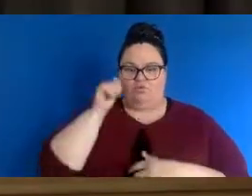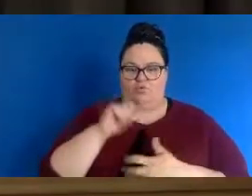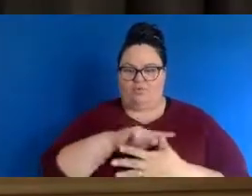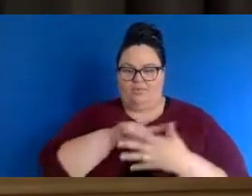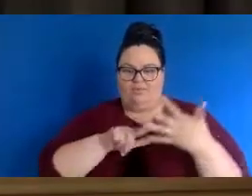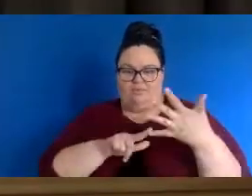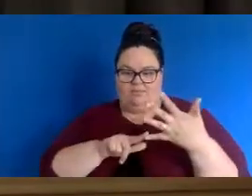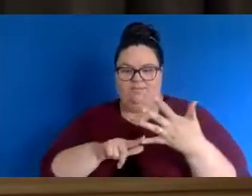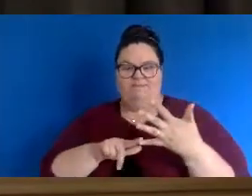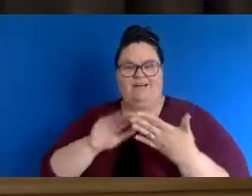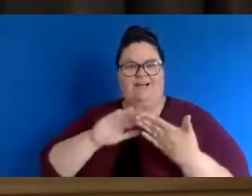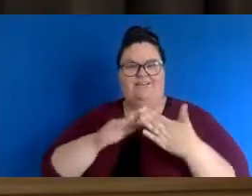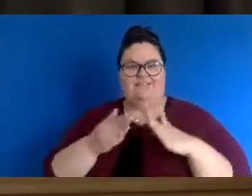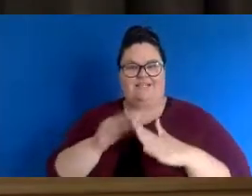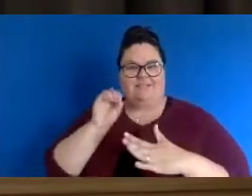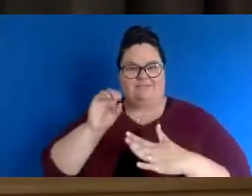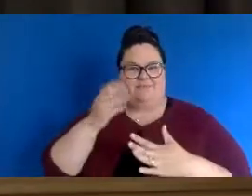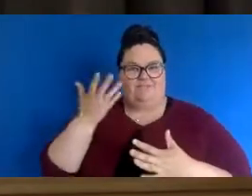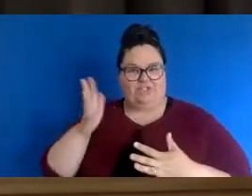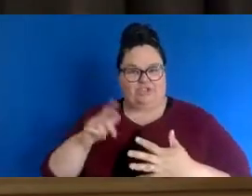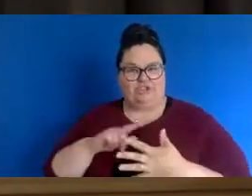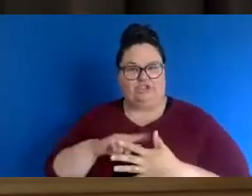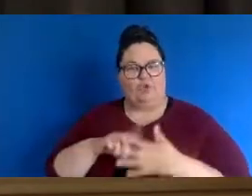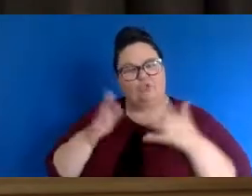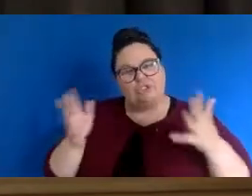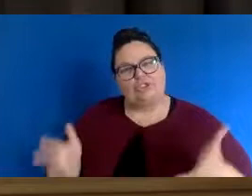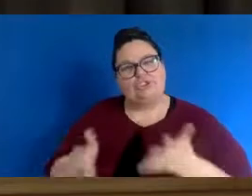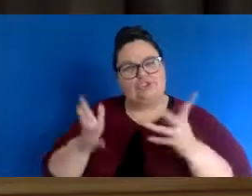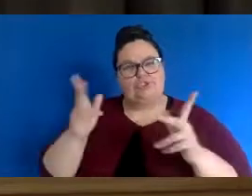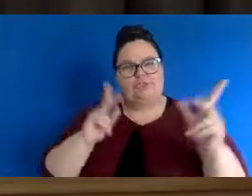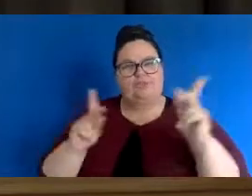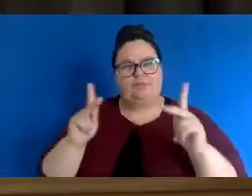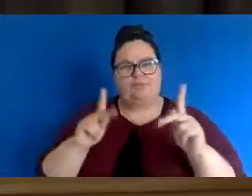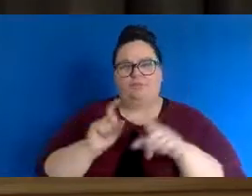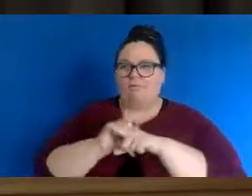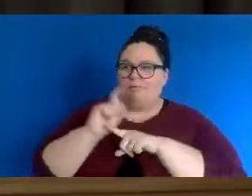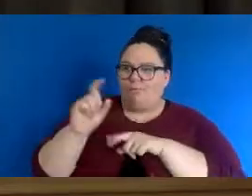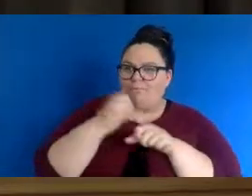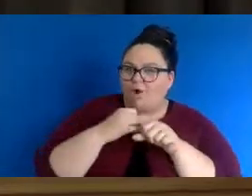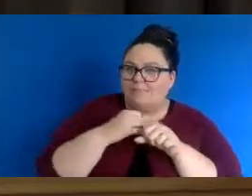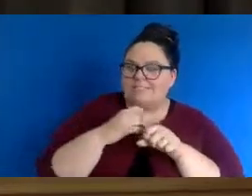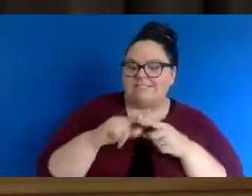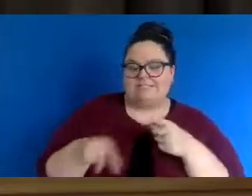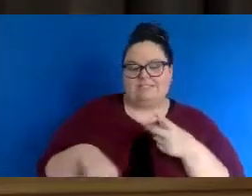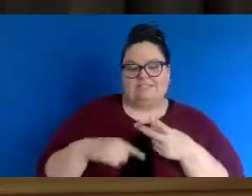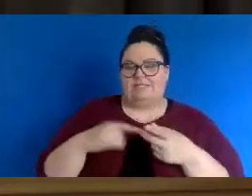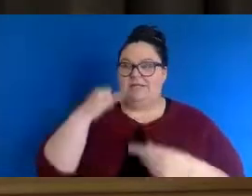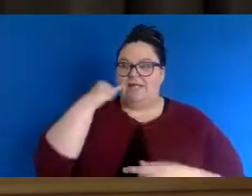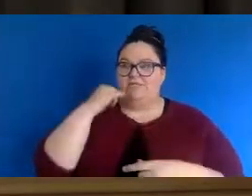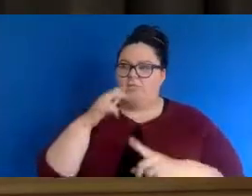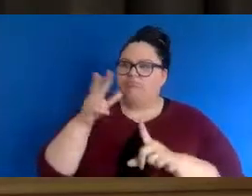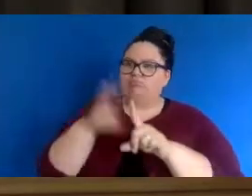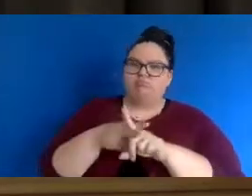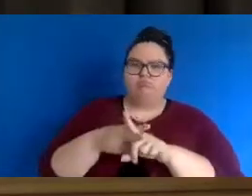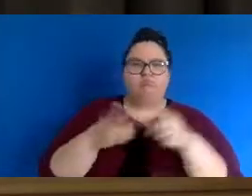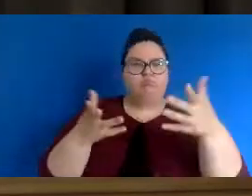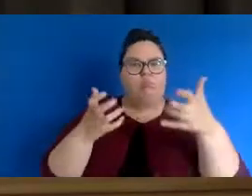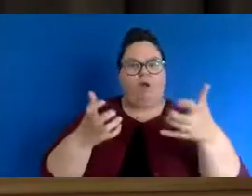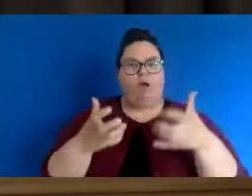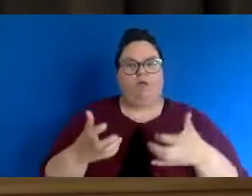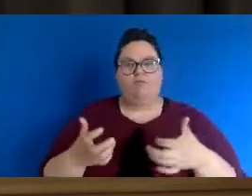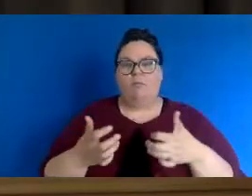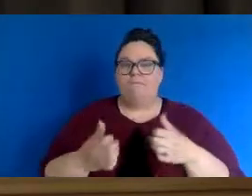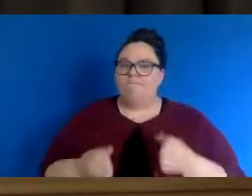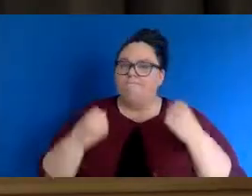Acadie. And we're just encouraging everyone to call their pharmacy if they want to set up a time. Many pharmacies